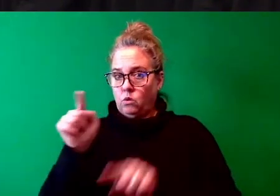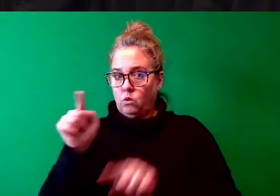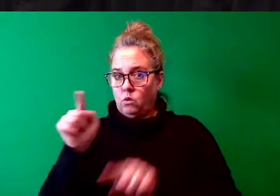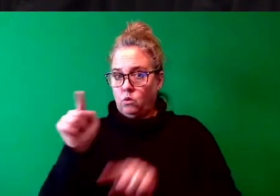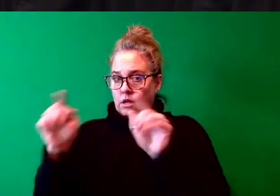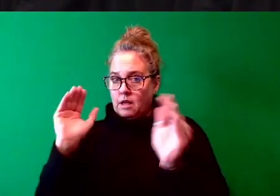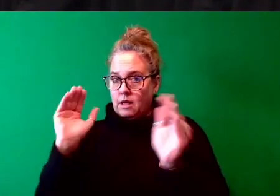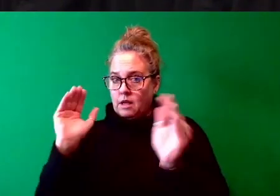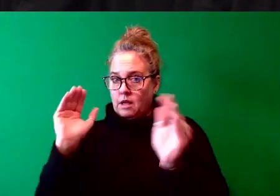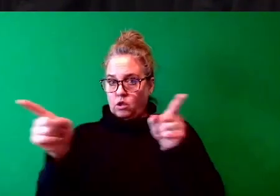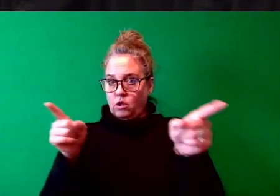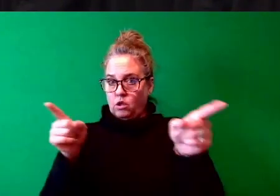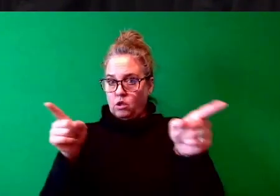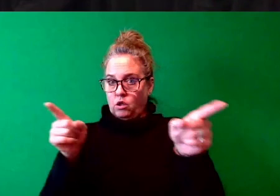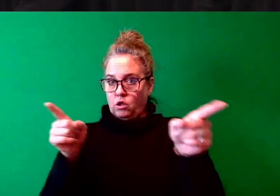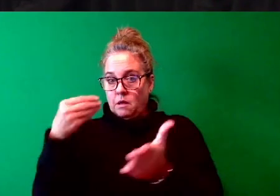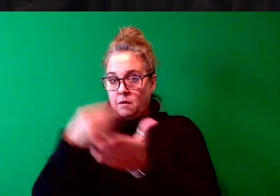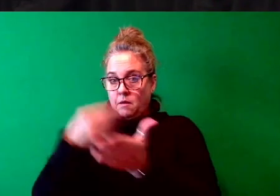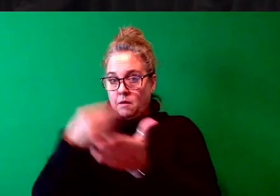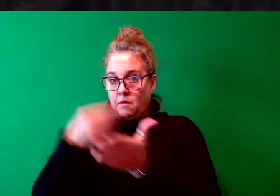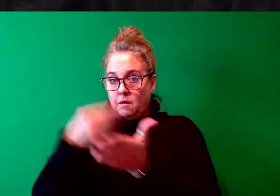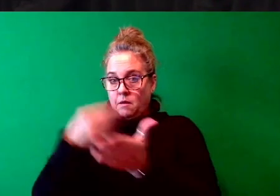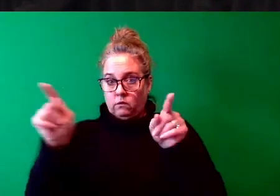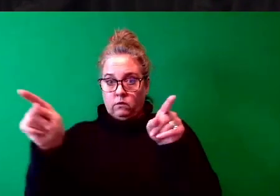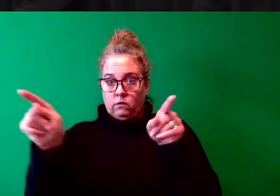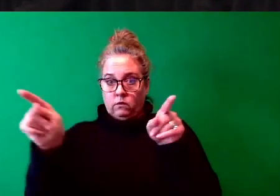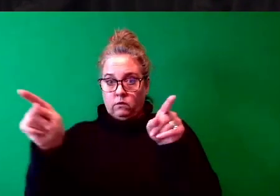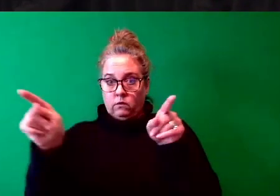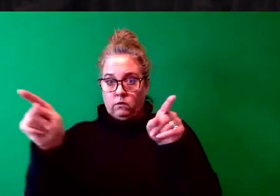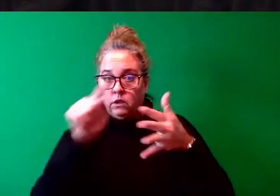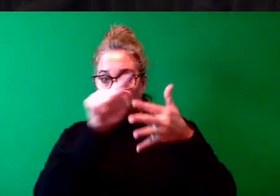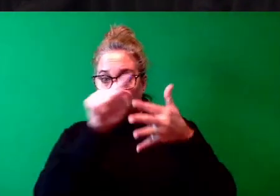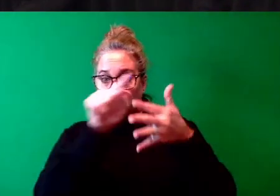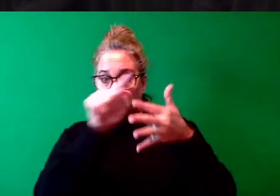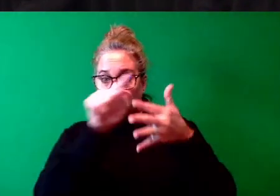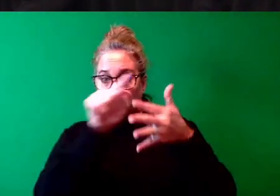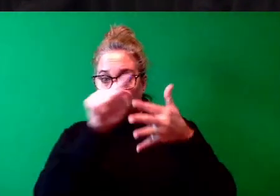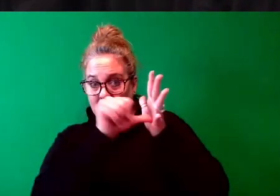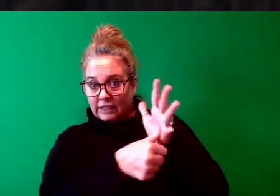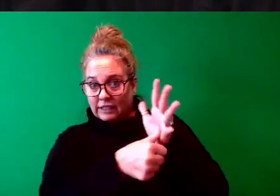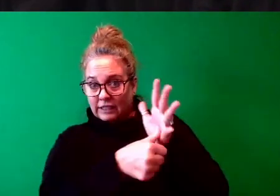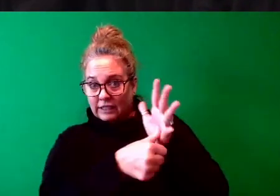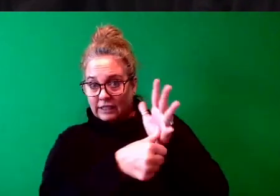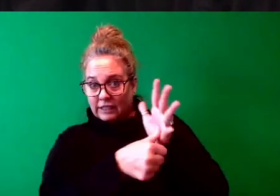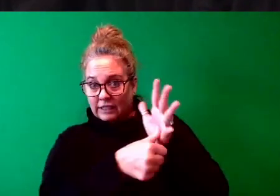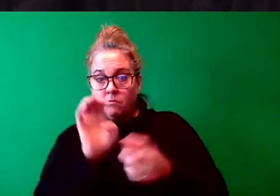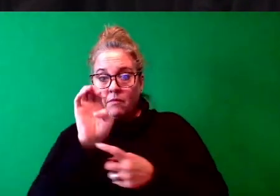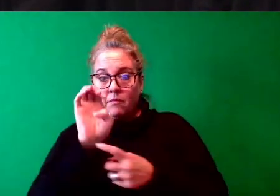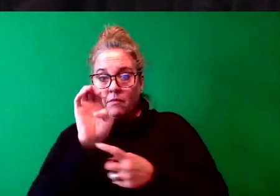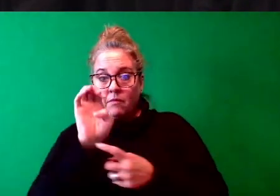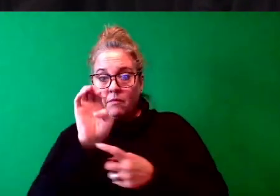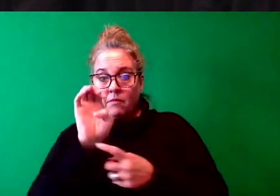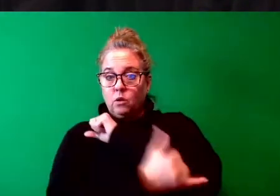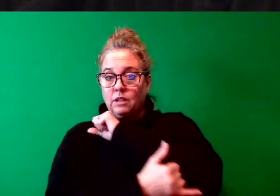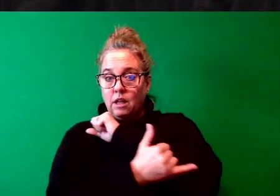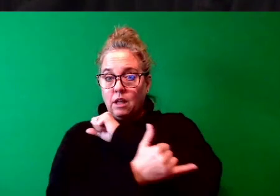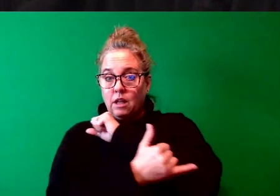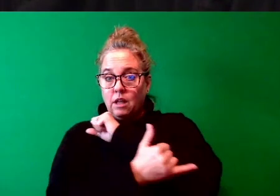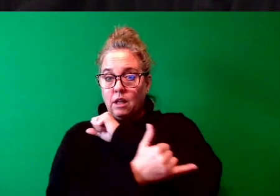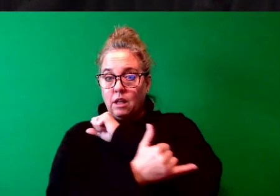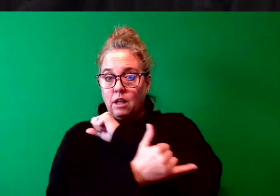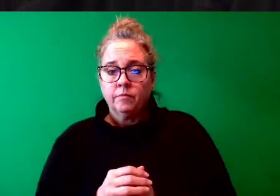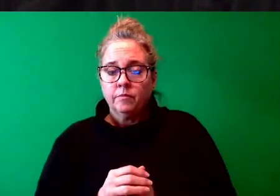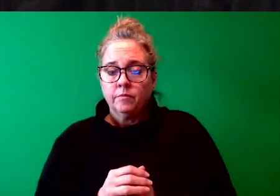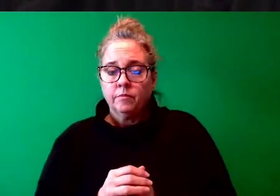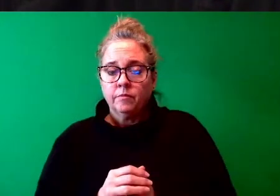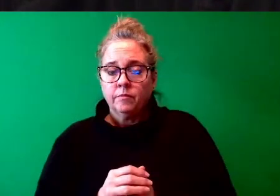a few things I just want to point out real quick is the Paso County ARPA funding, like Susan just mentioned. Paso County has